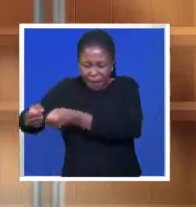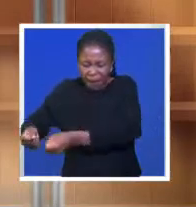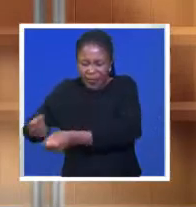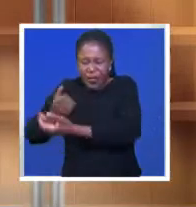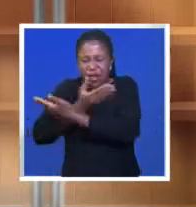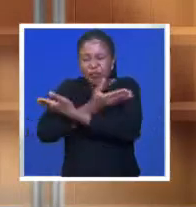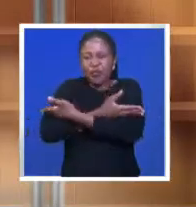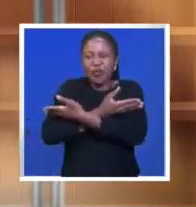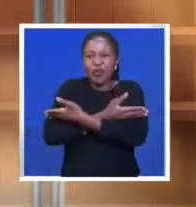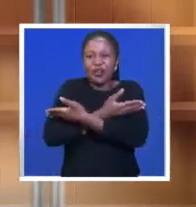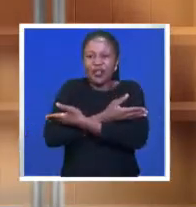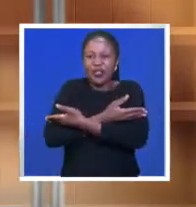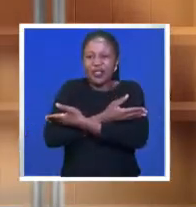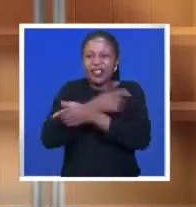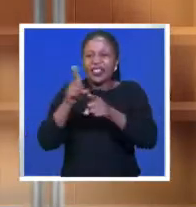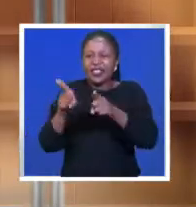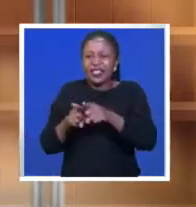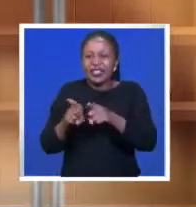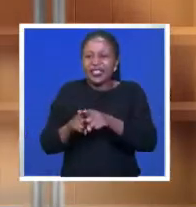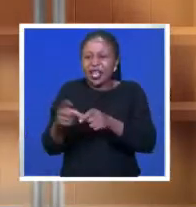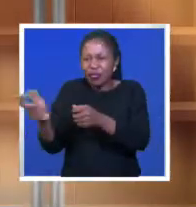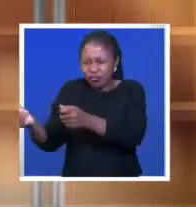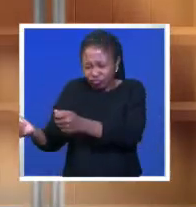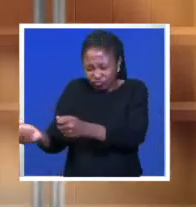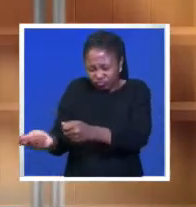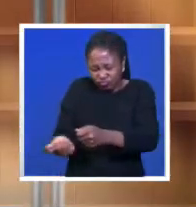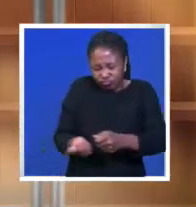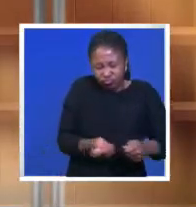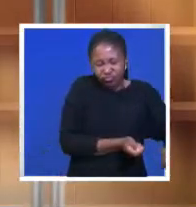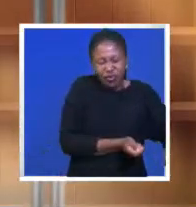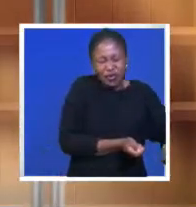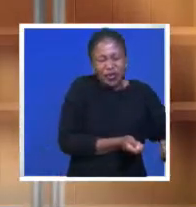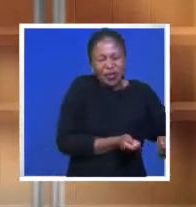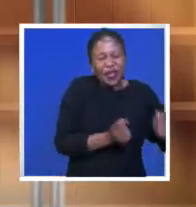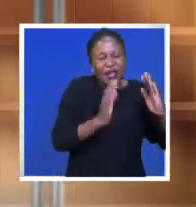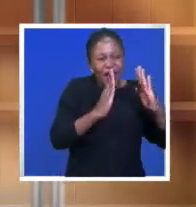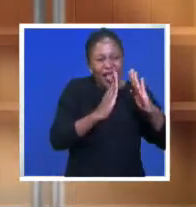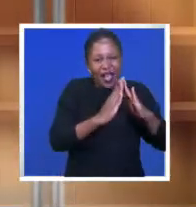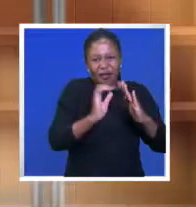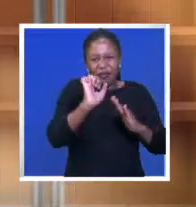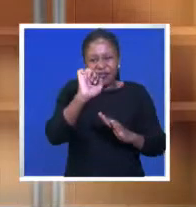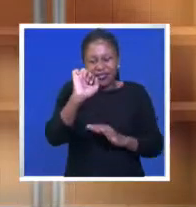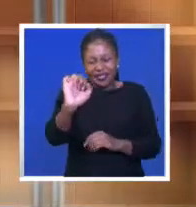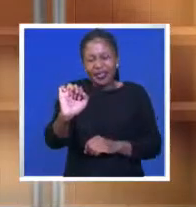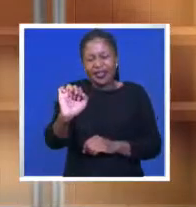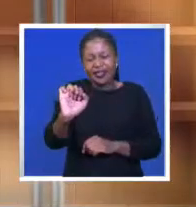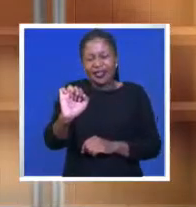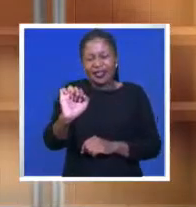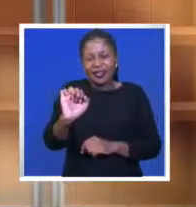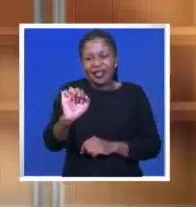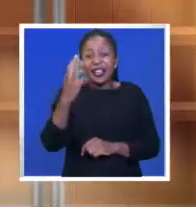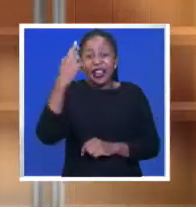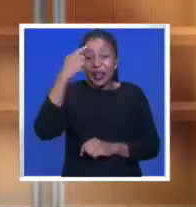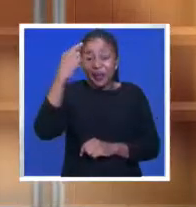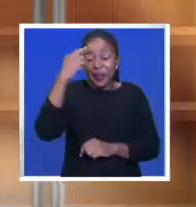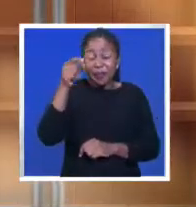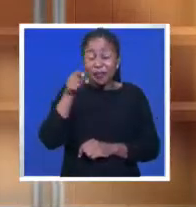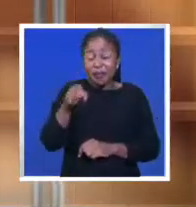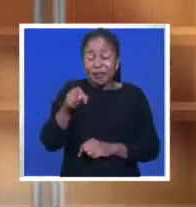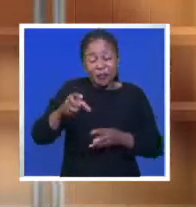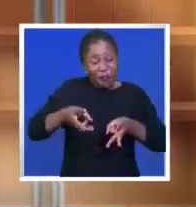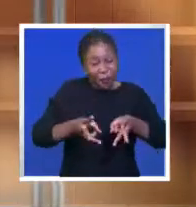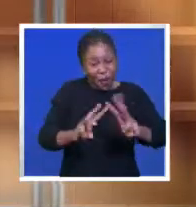and transported it to his own what? Cell. Remember, this is Dante's way of